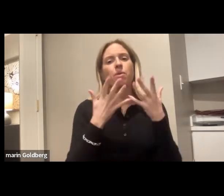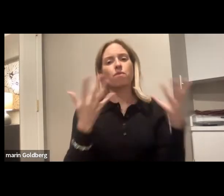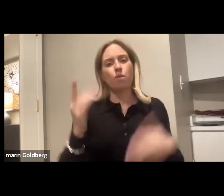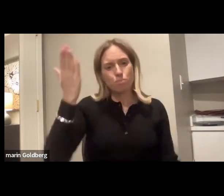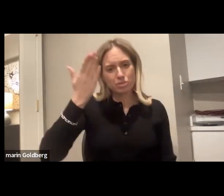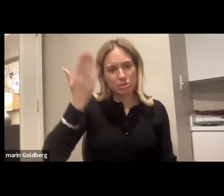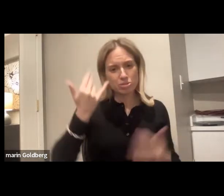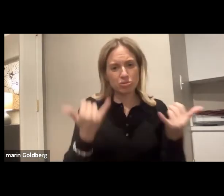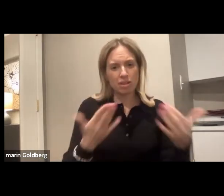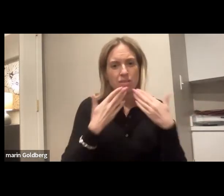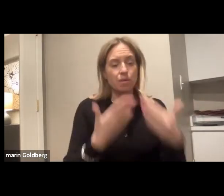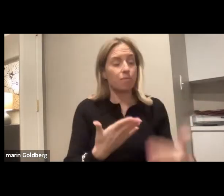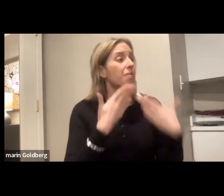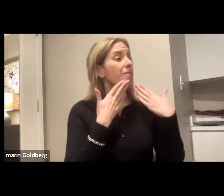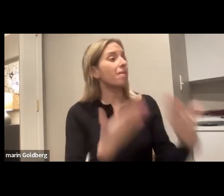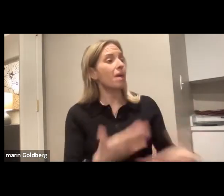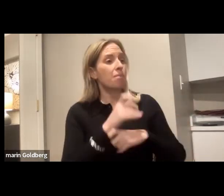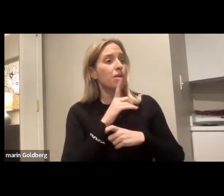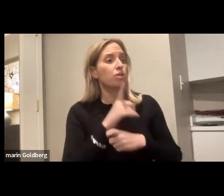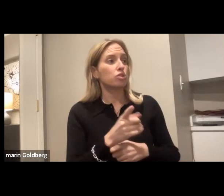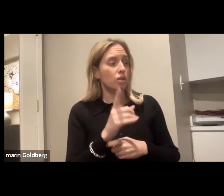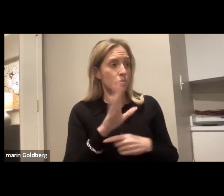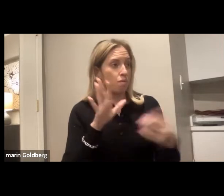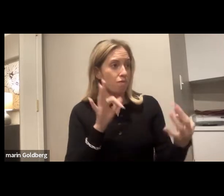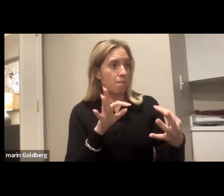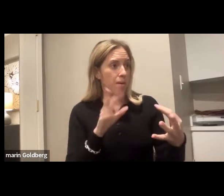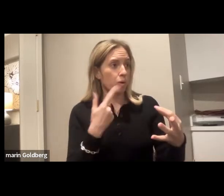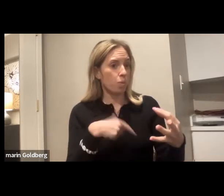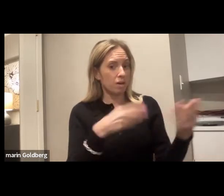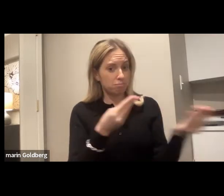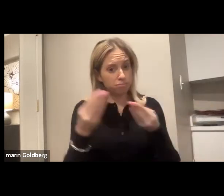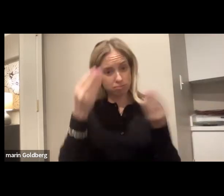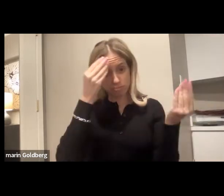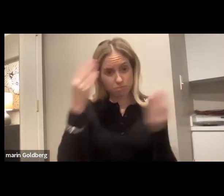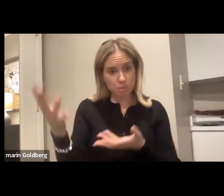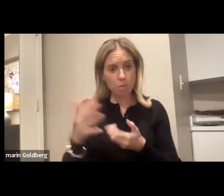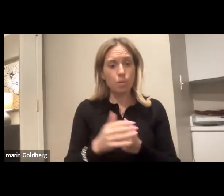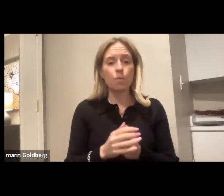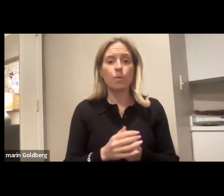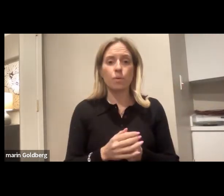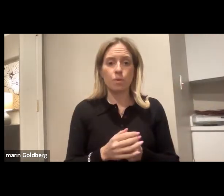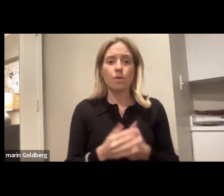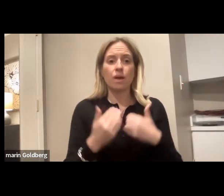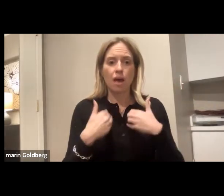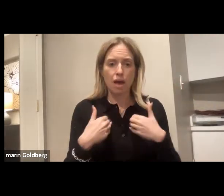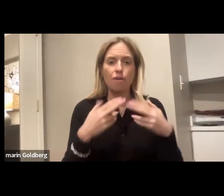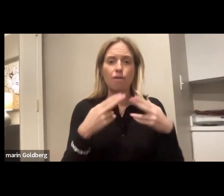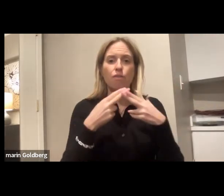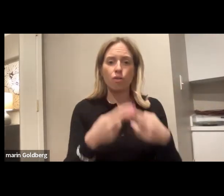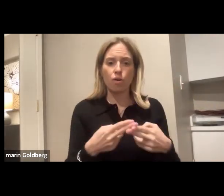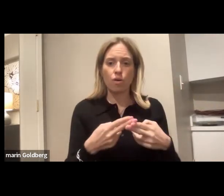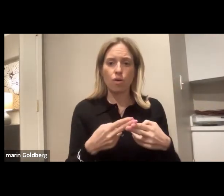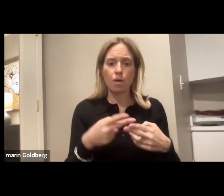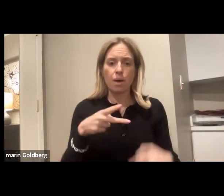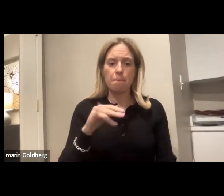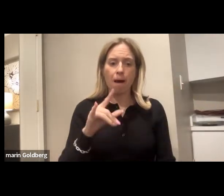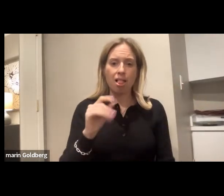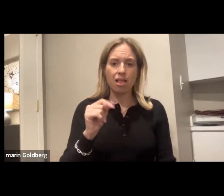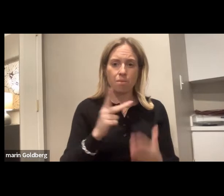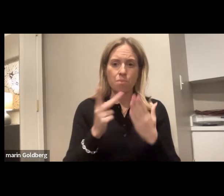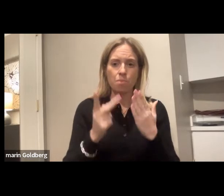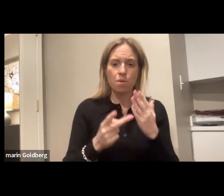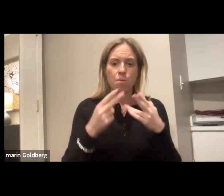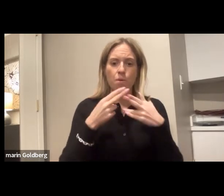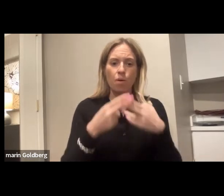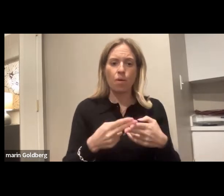tonight. Thank you. I'll make sure we take that back. We are we have it's a pilot program called the